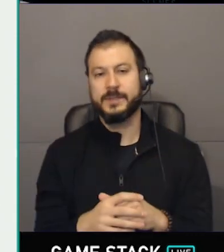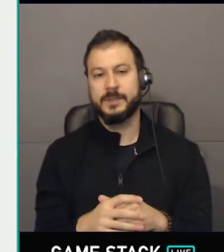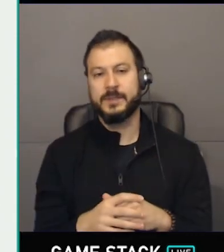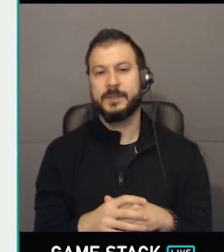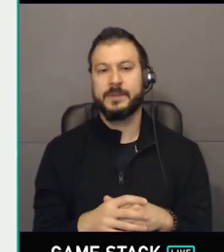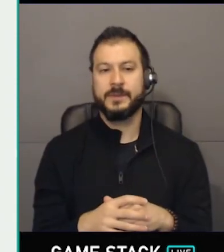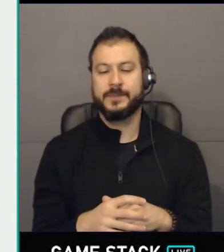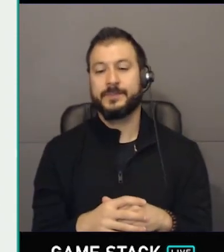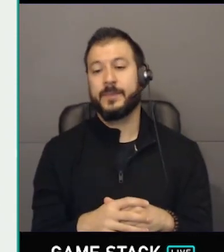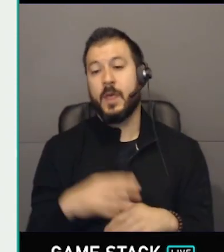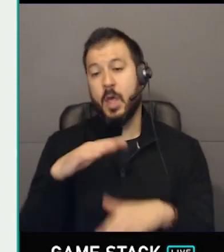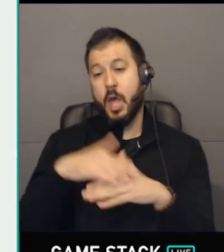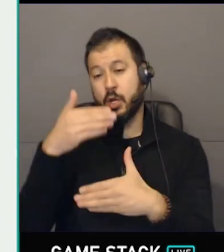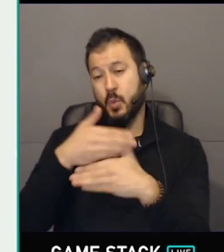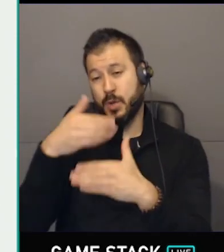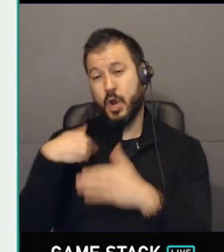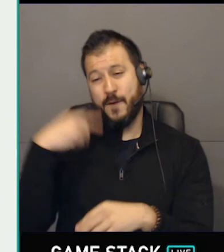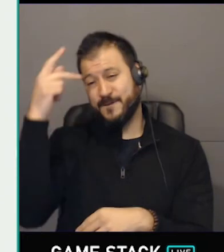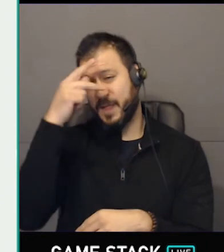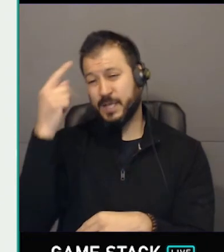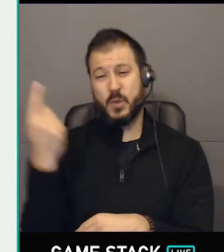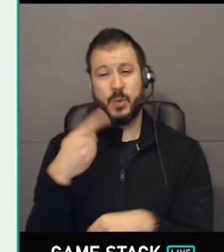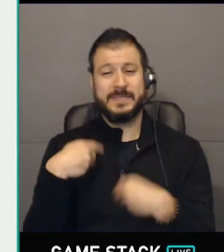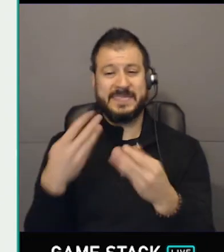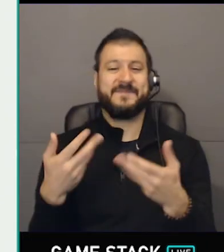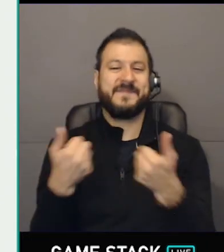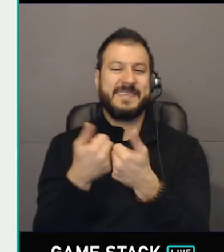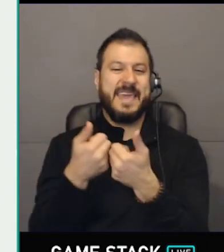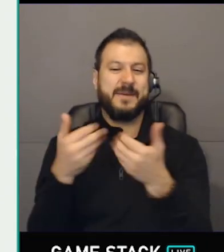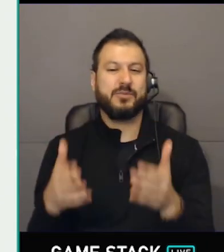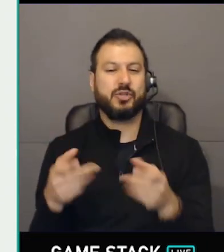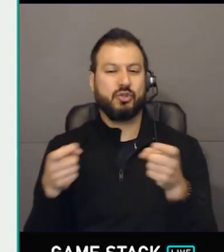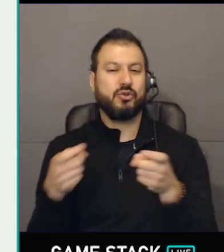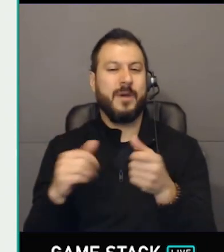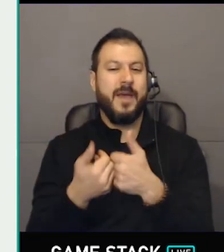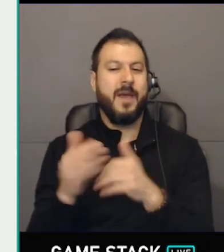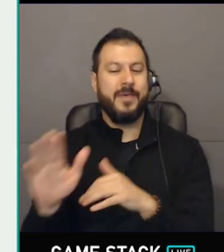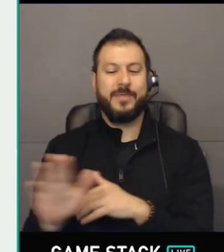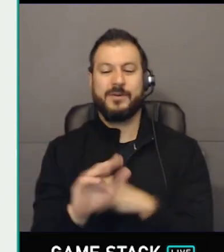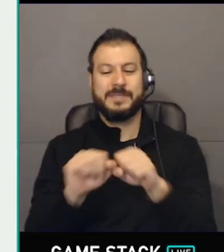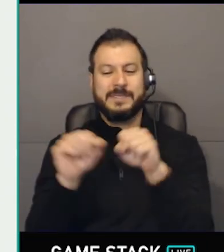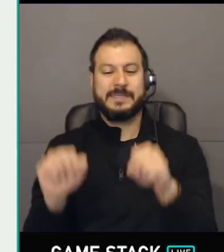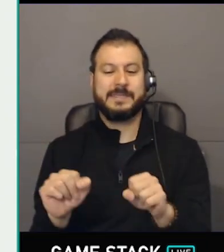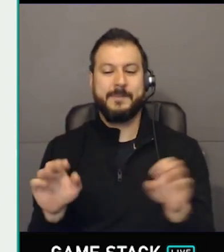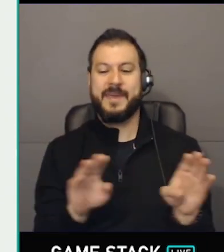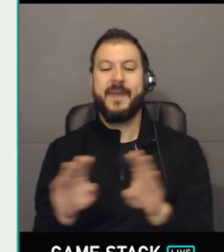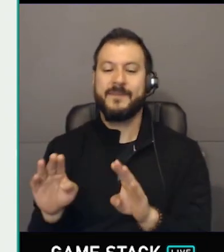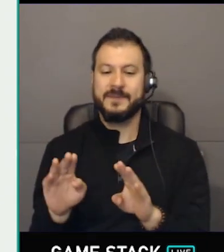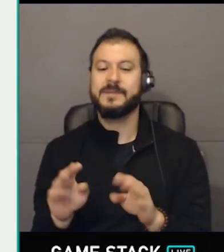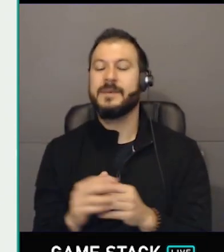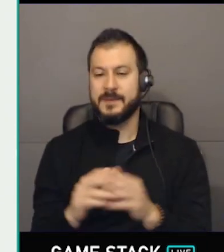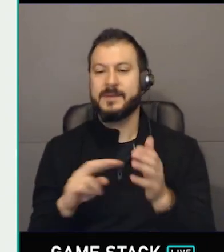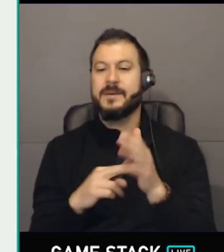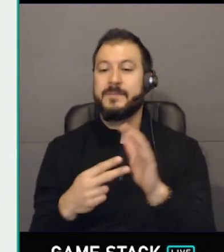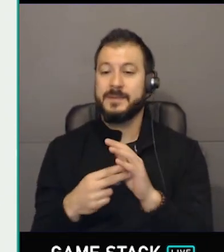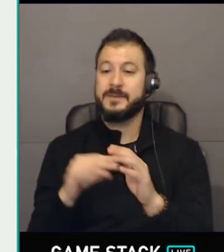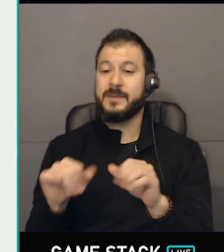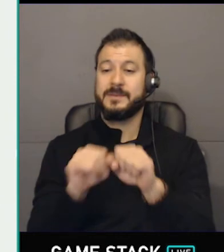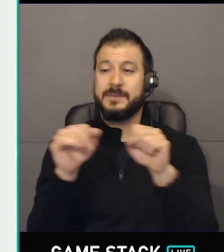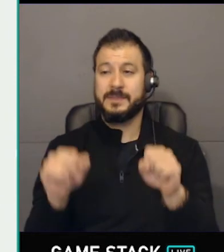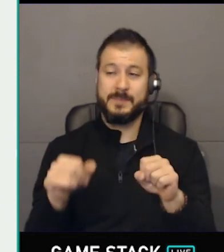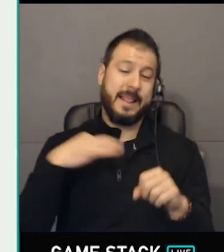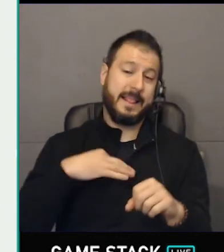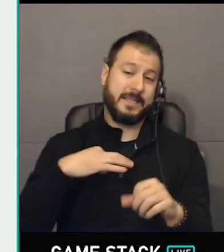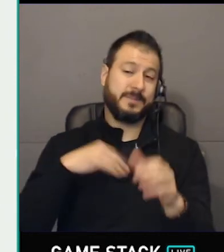On Windows, our philosophy is to always give gamers control over how their system behaves. Therefore, in addition to the operating system's eligibility